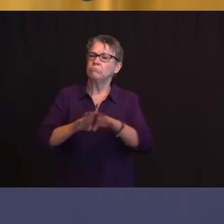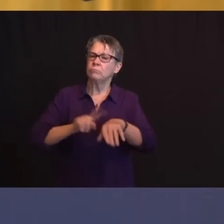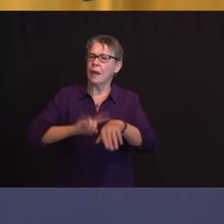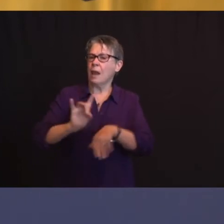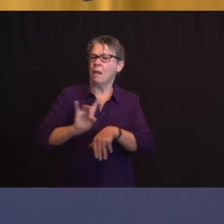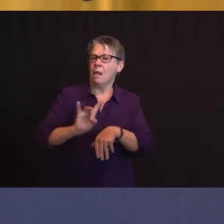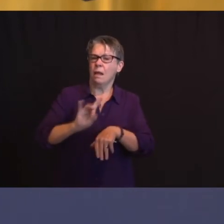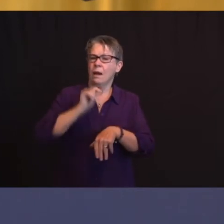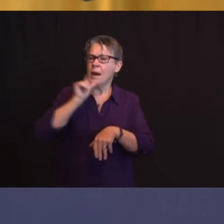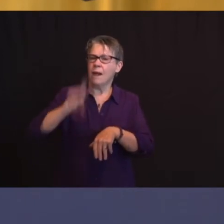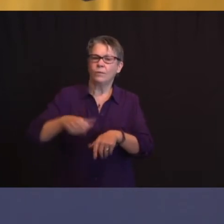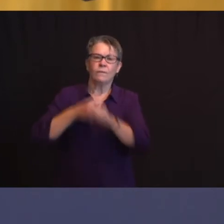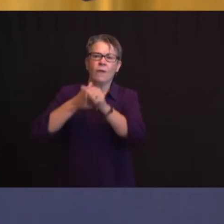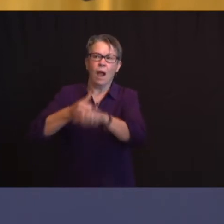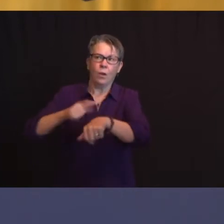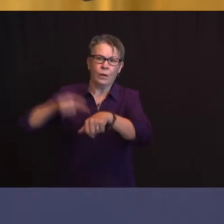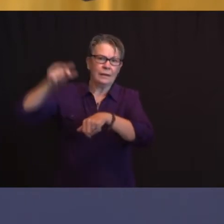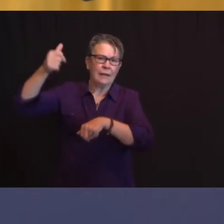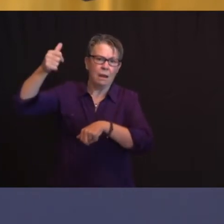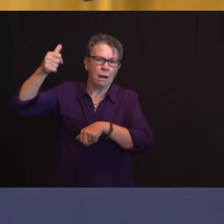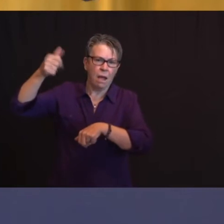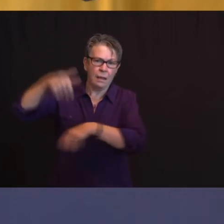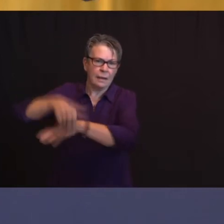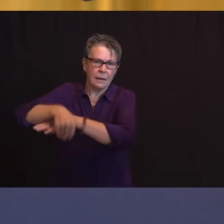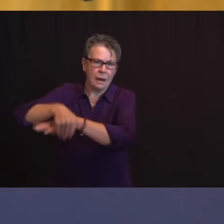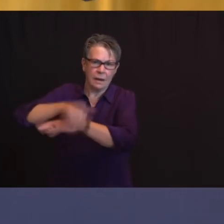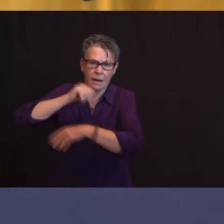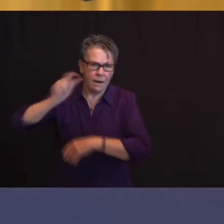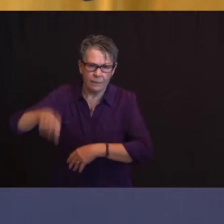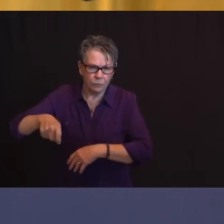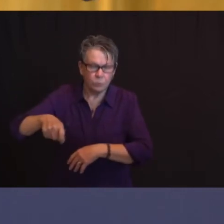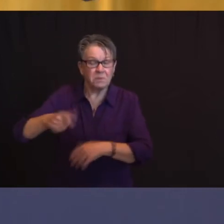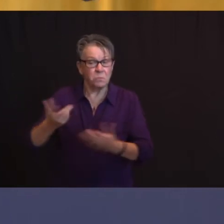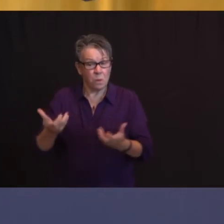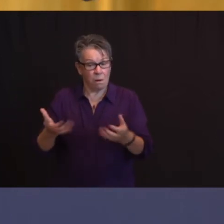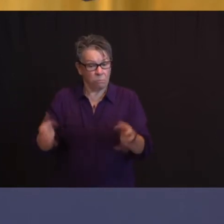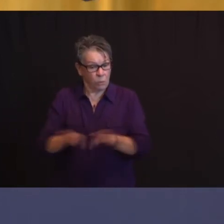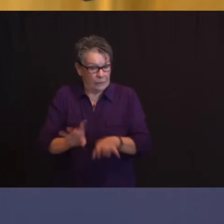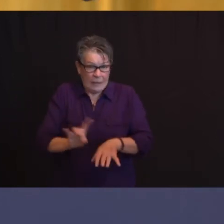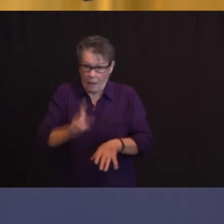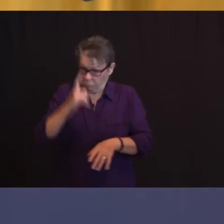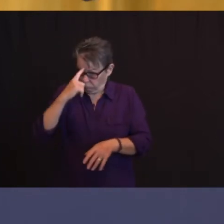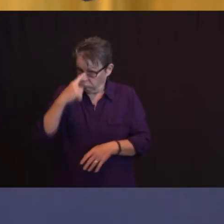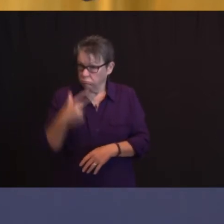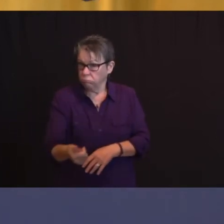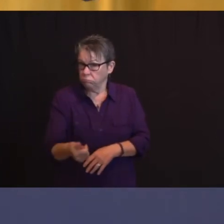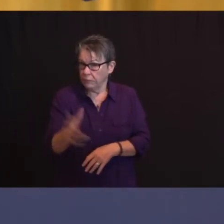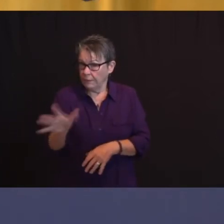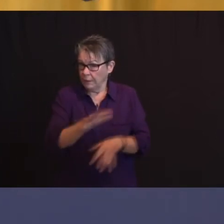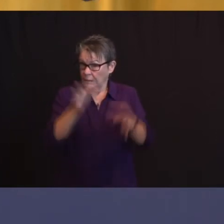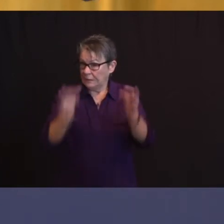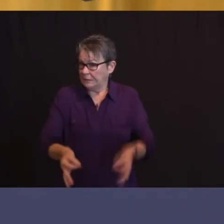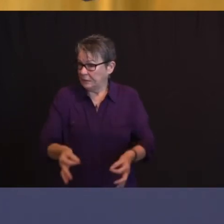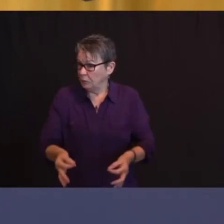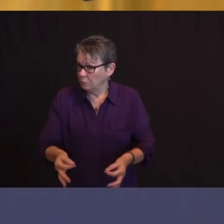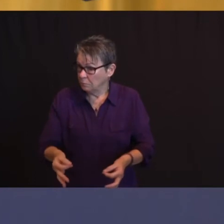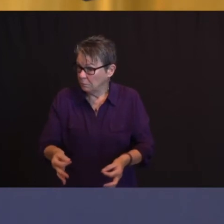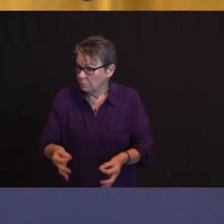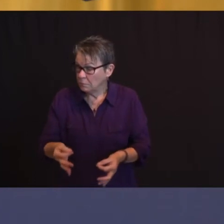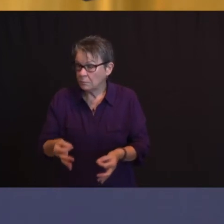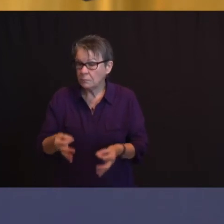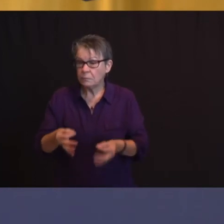they're up against it. And who could blame them for trying to brainstorm here? But it is incredibly important. We have to note, and they are good examples